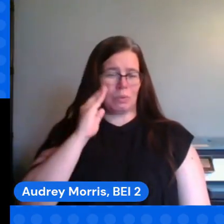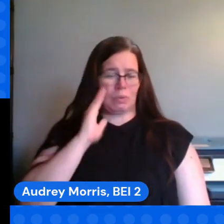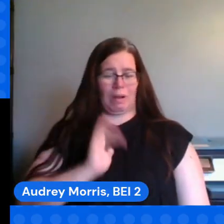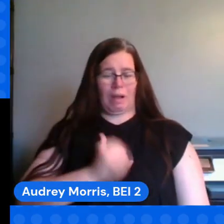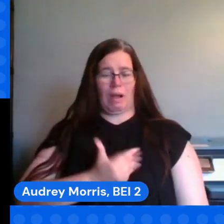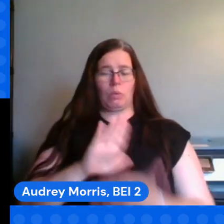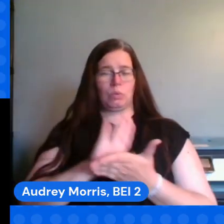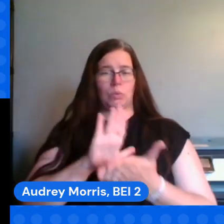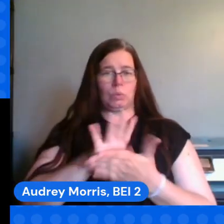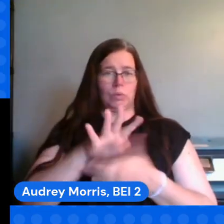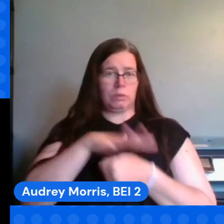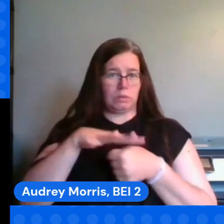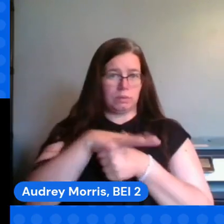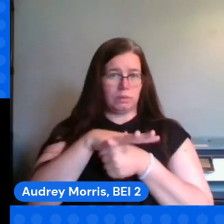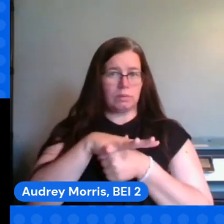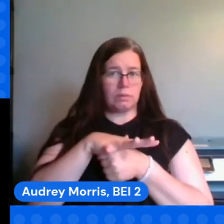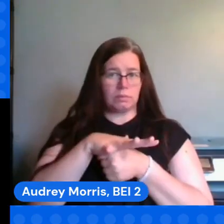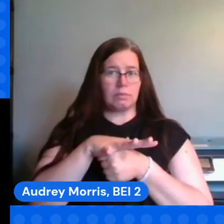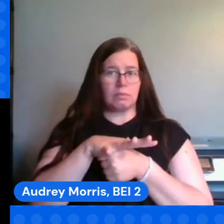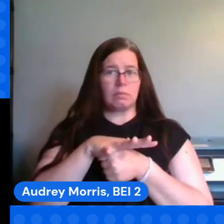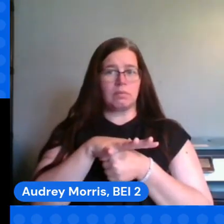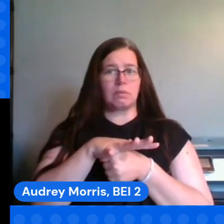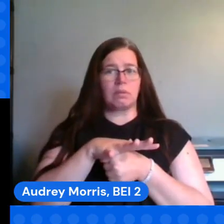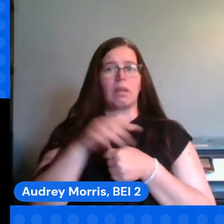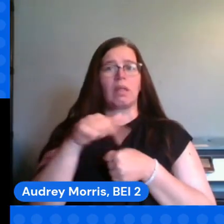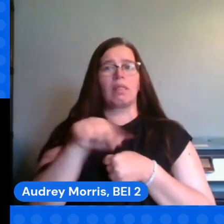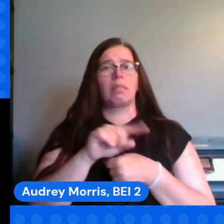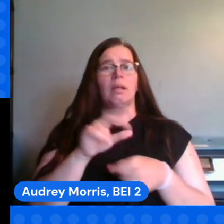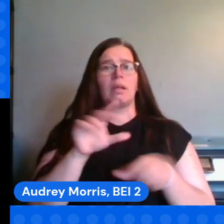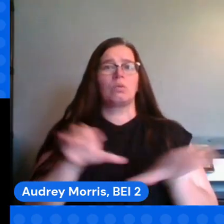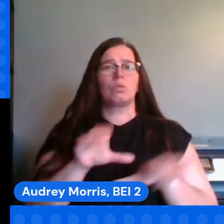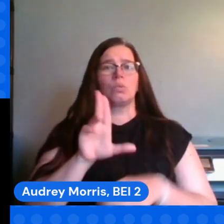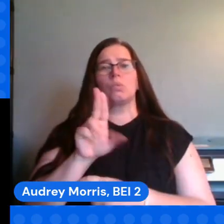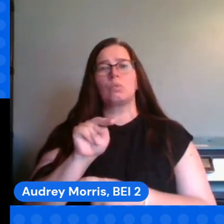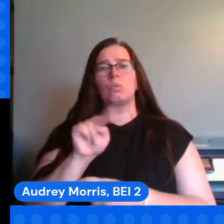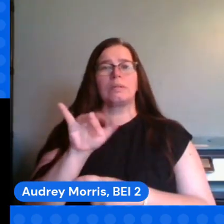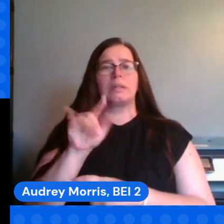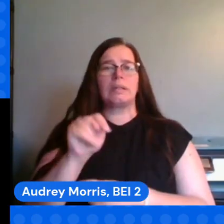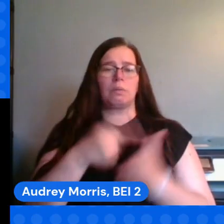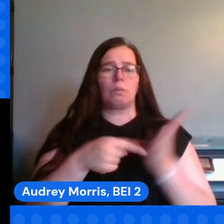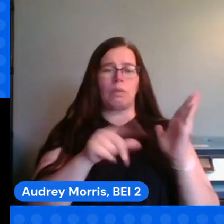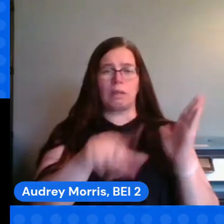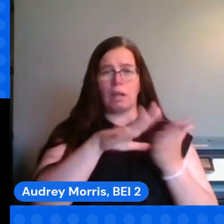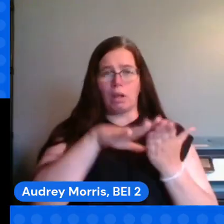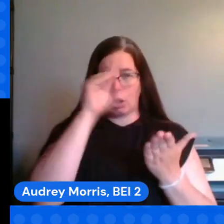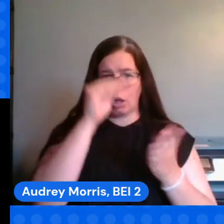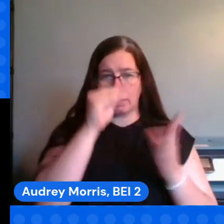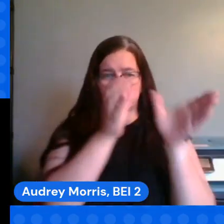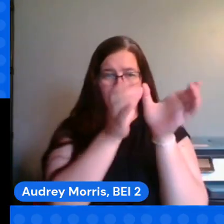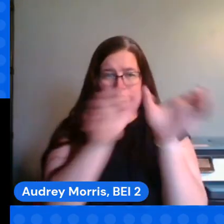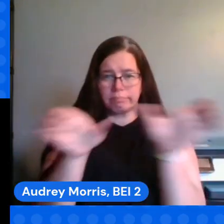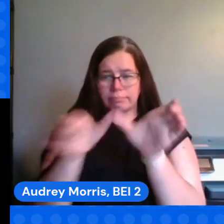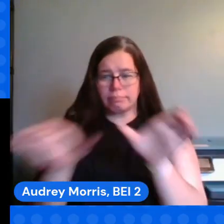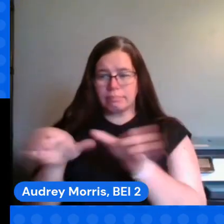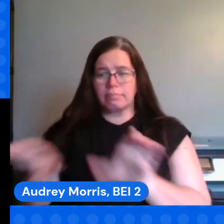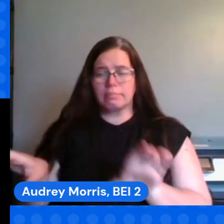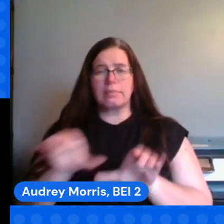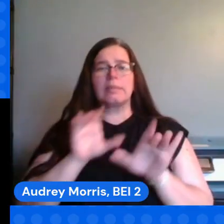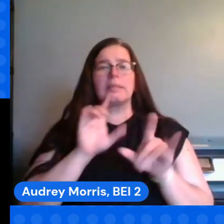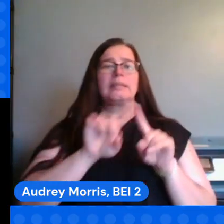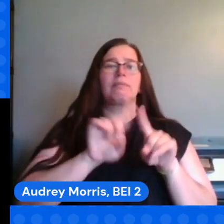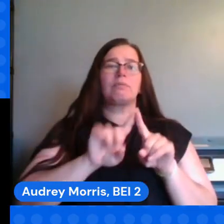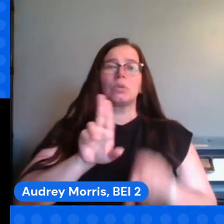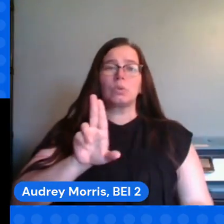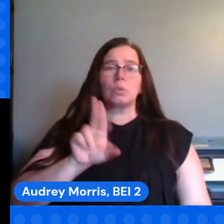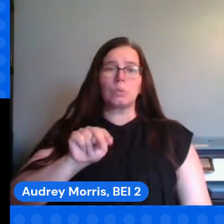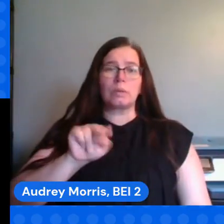community, they do units. So there are things that they're learning and they're broken out into to units. And so